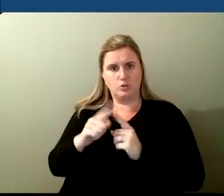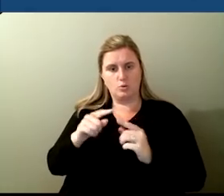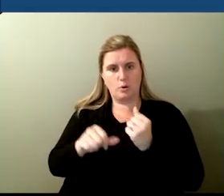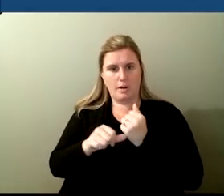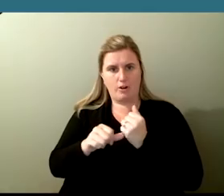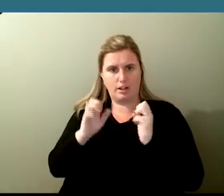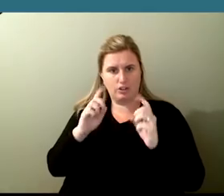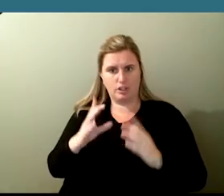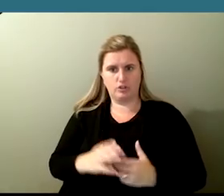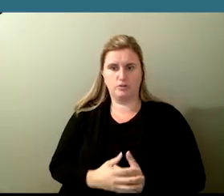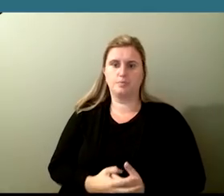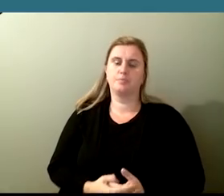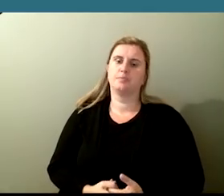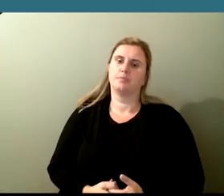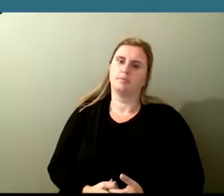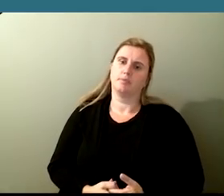educators.